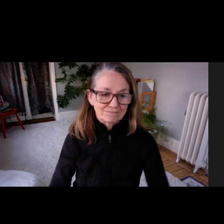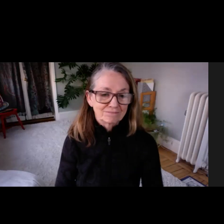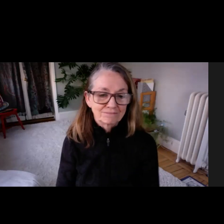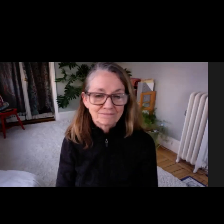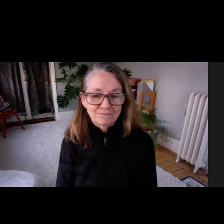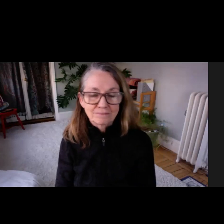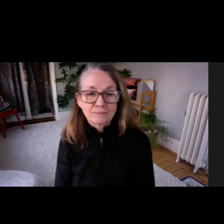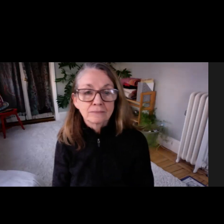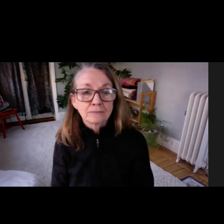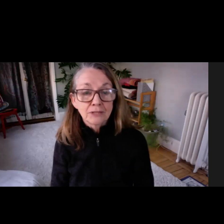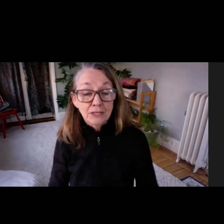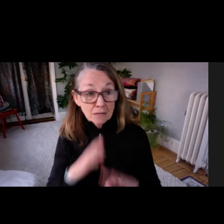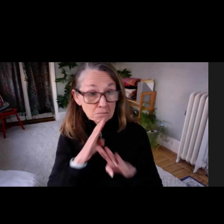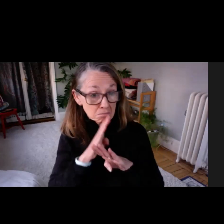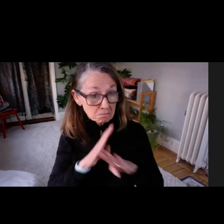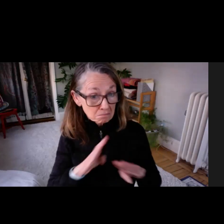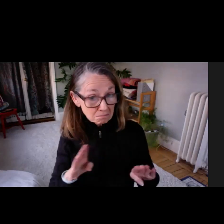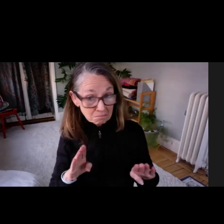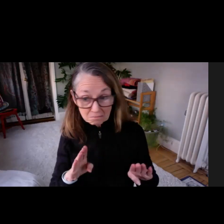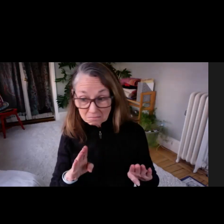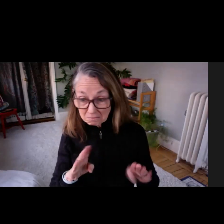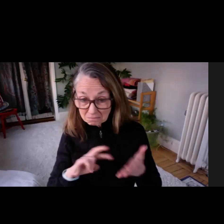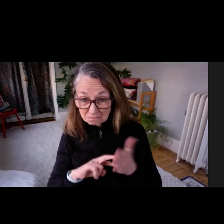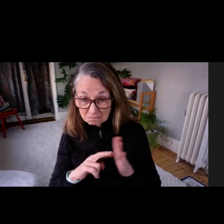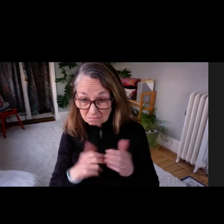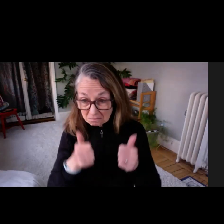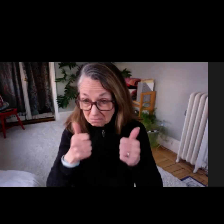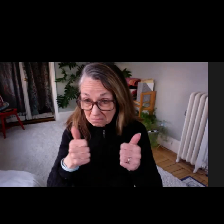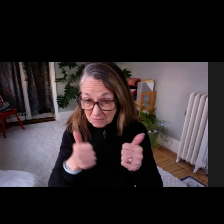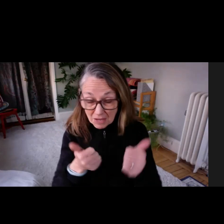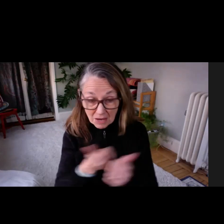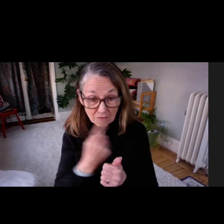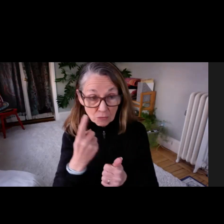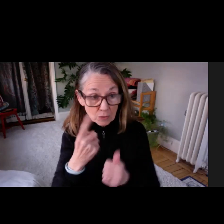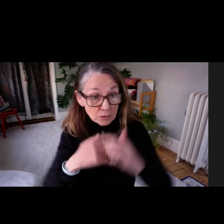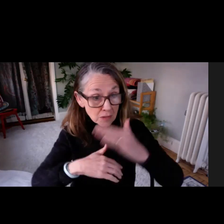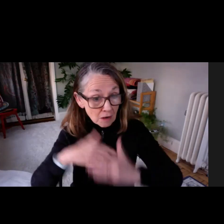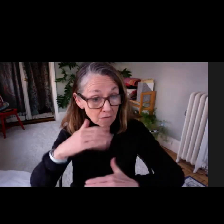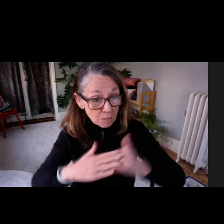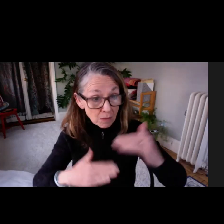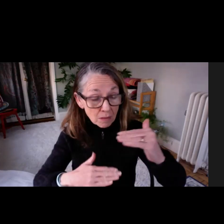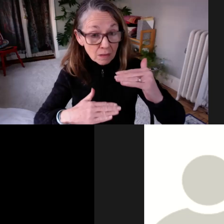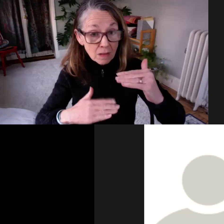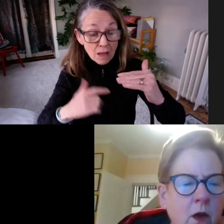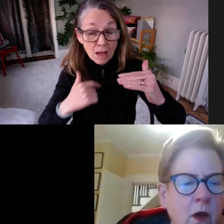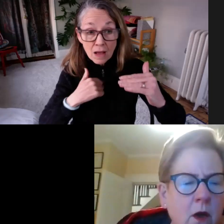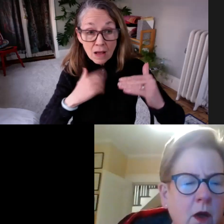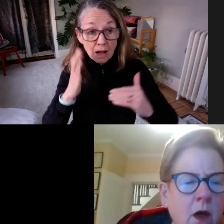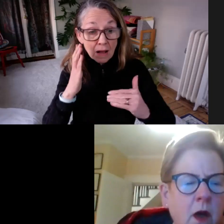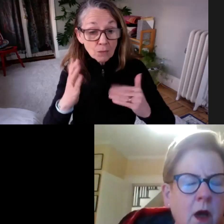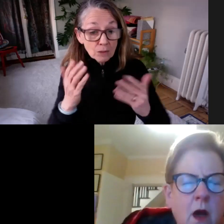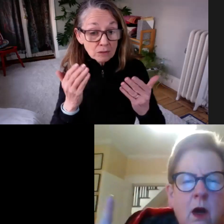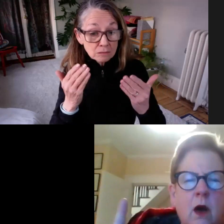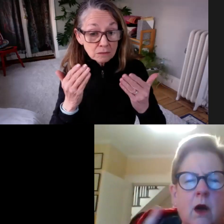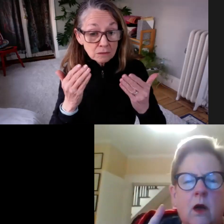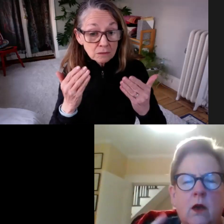Well, I'll take the challenge as it was pretty good. Everybody's comfortable with it. And I will review